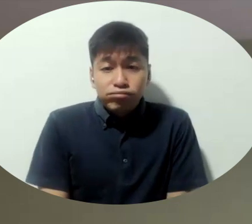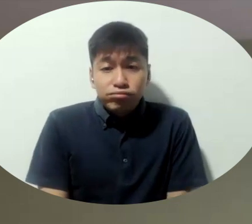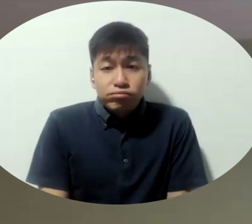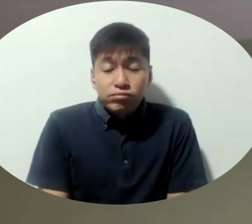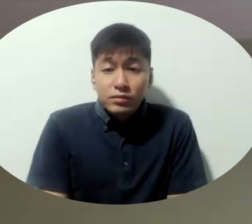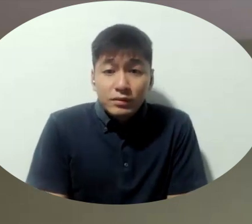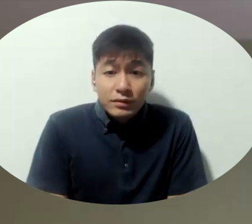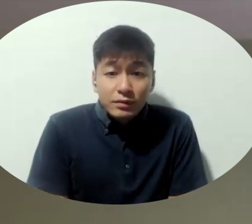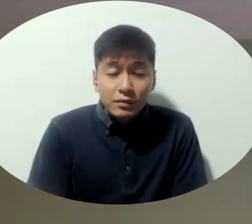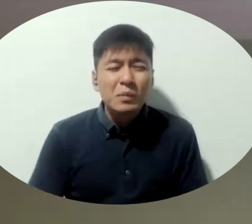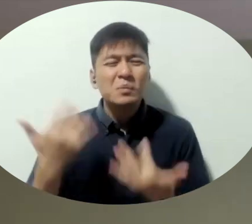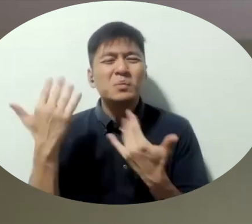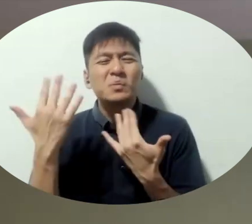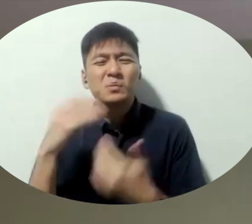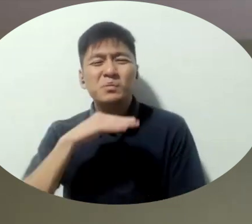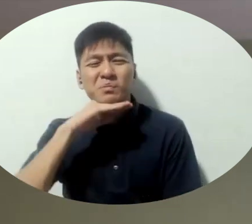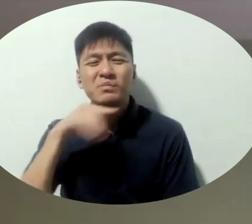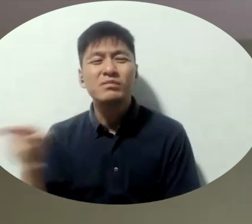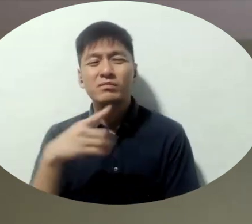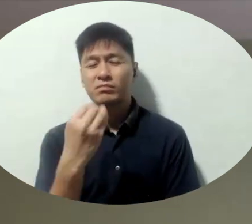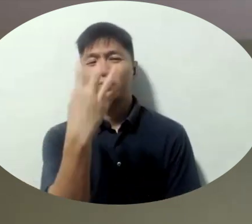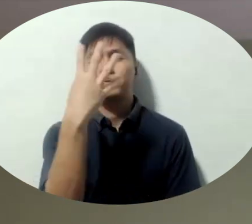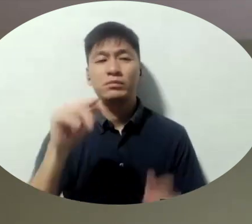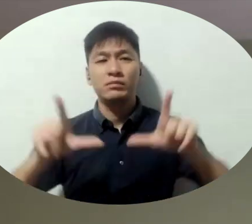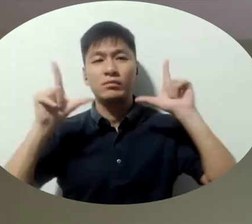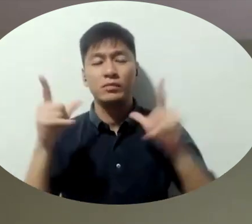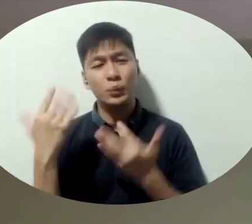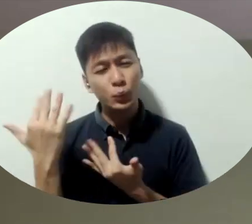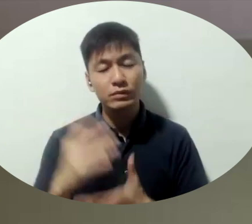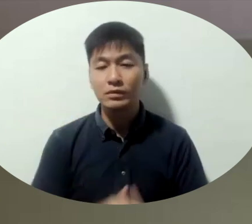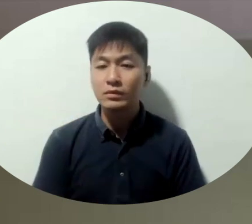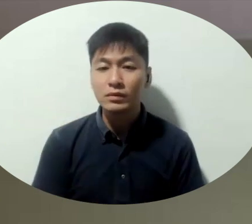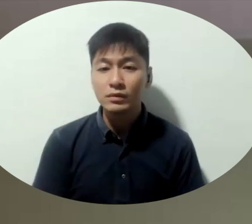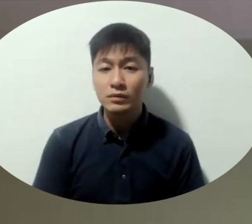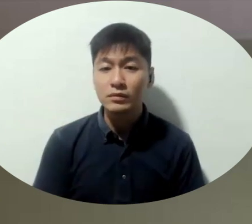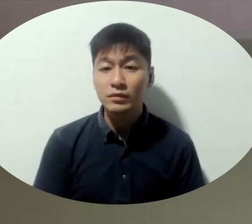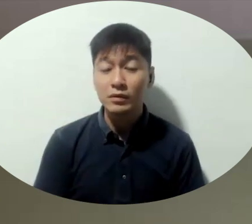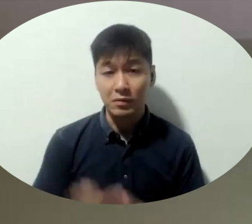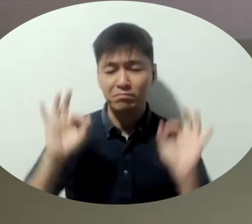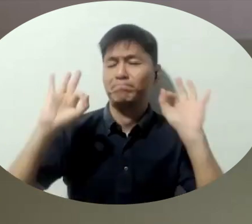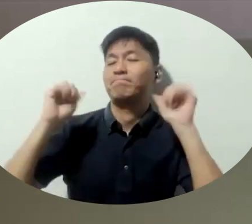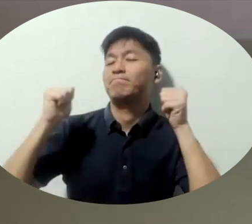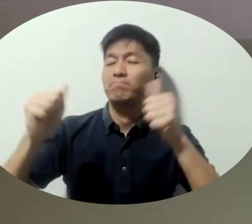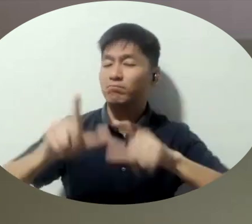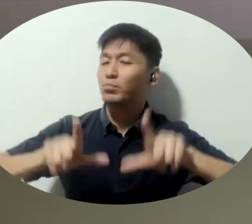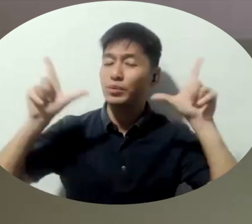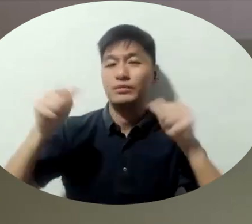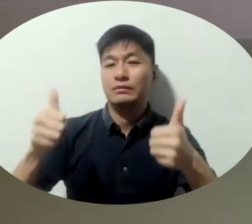And as they're coming on, this thinking that has come through, oh, wonderful, thank you so much.